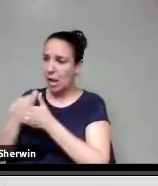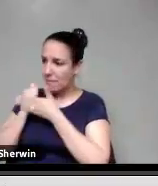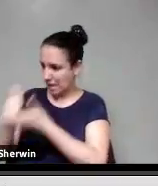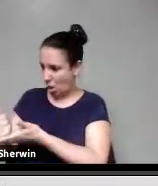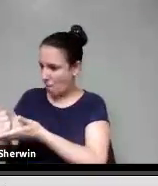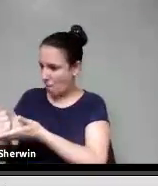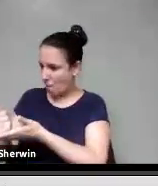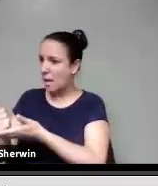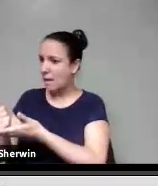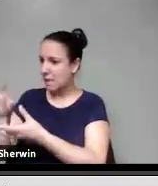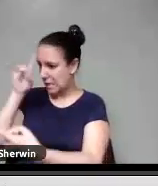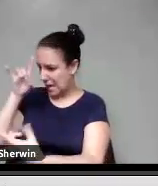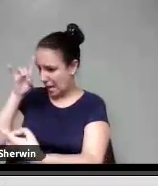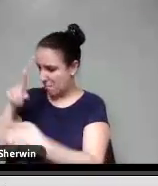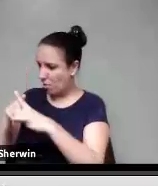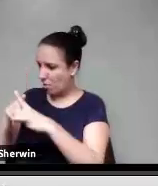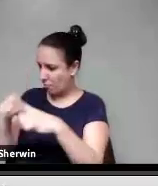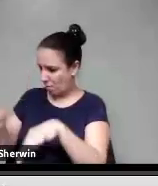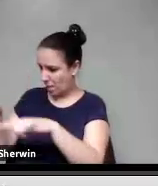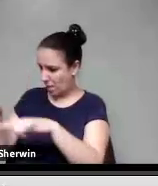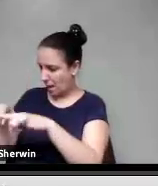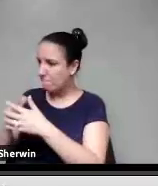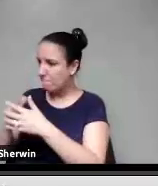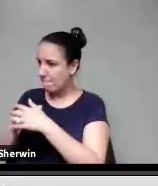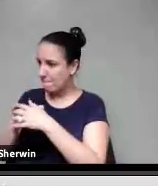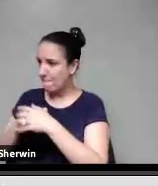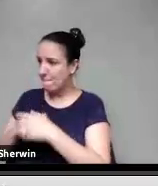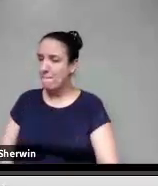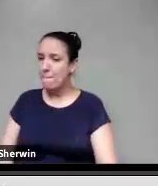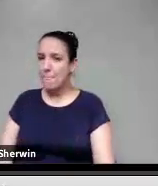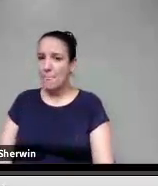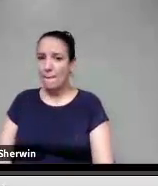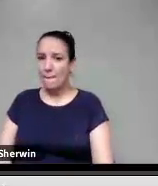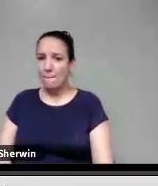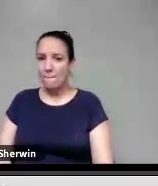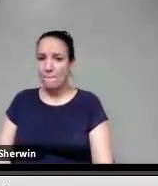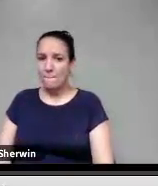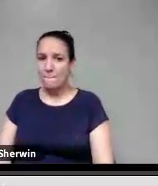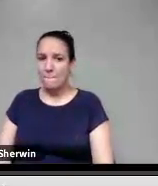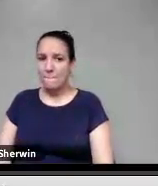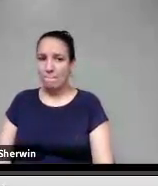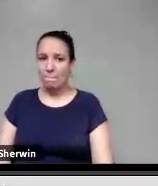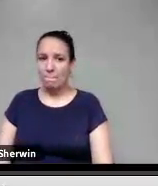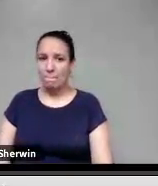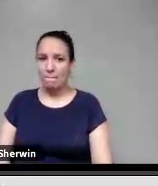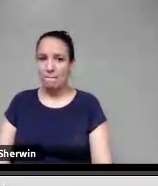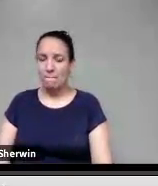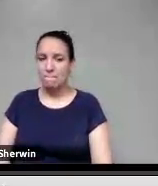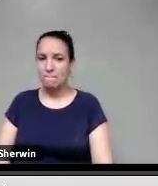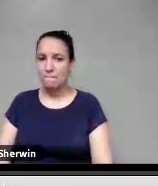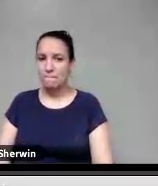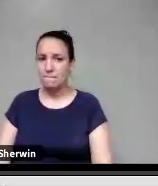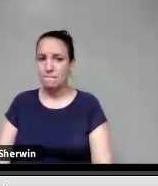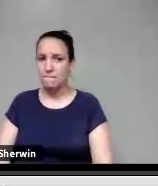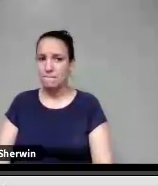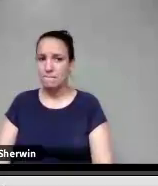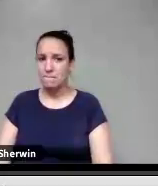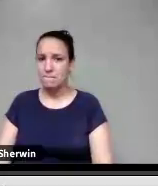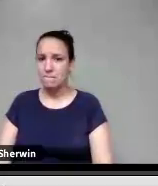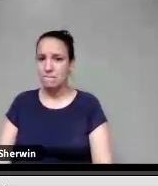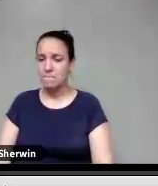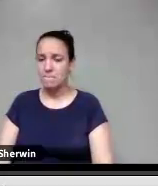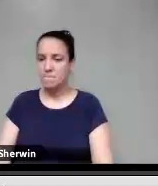get input from them, especially those on the front lines that say, here's what I'm hearing. that we are missing, or here's